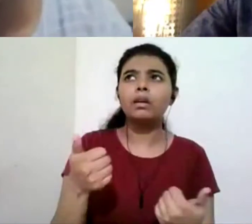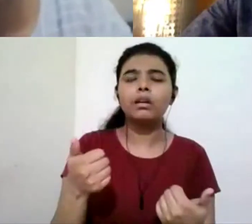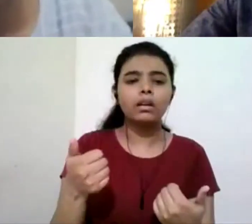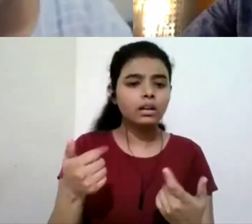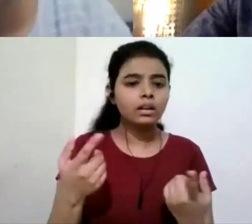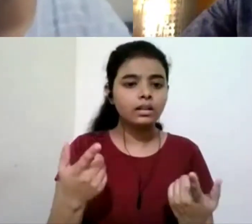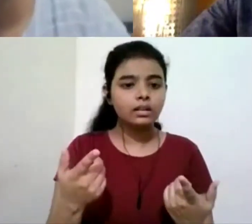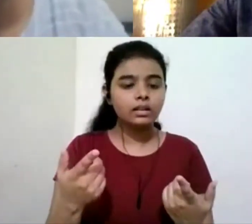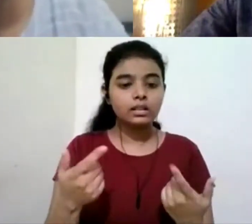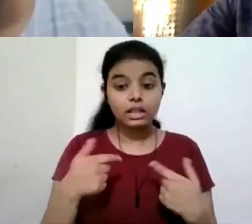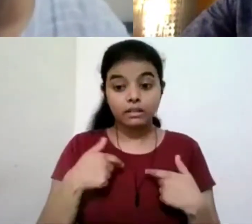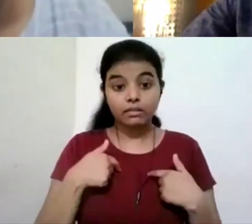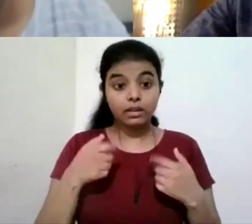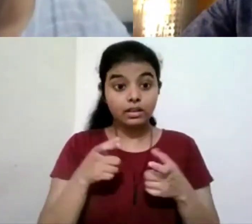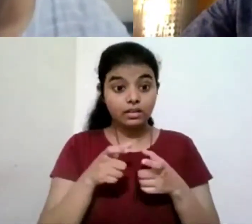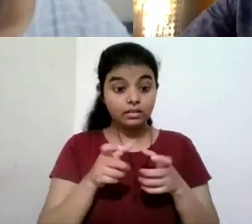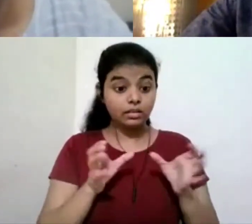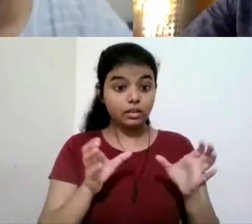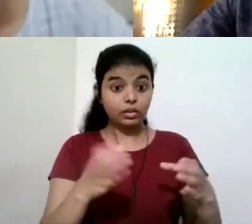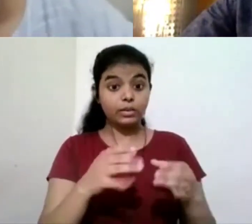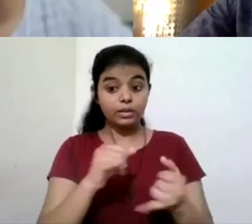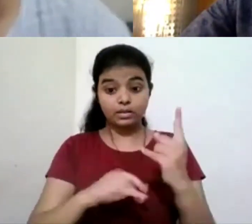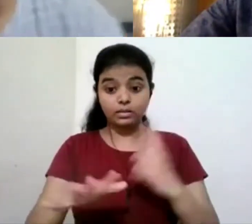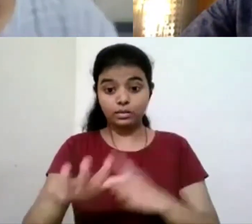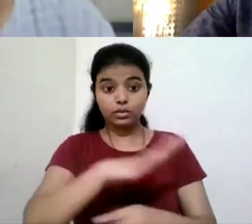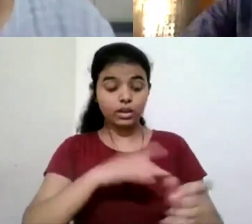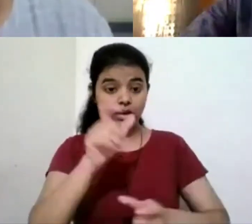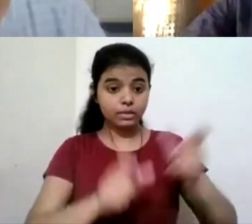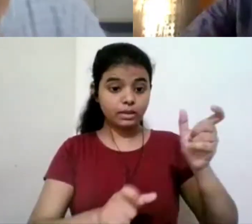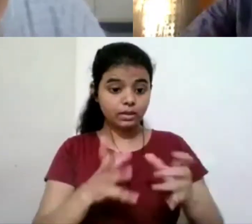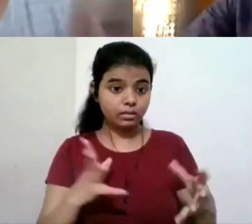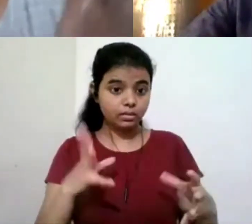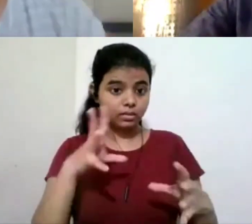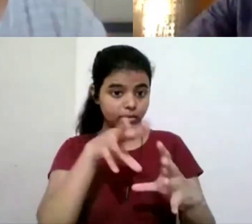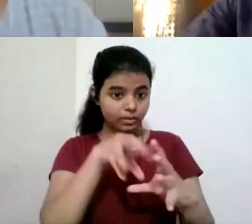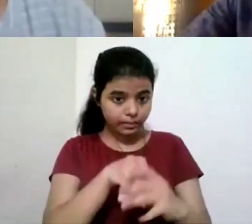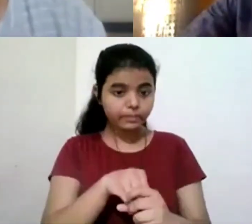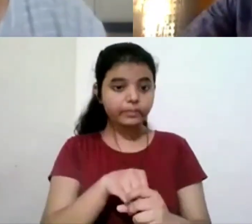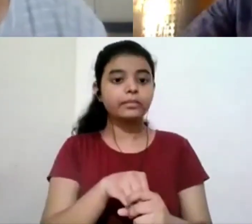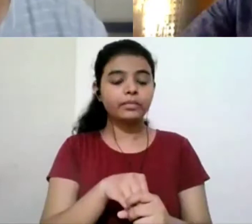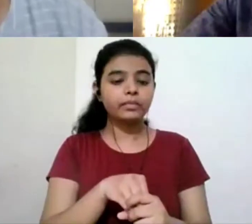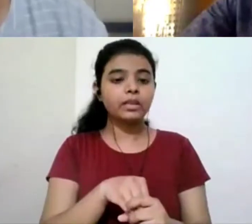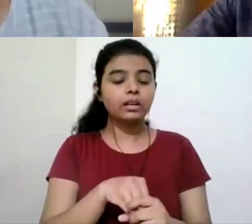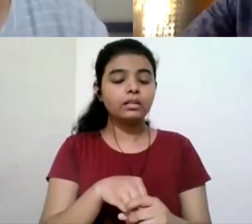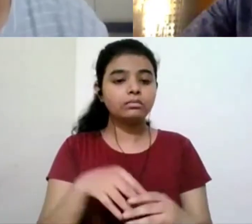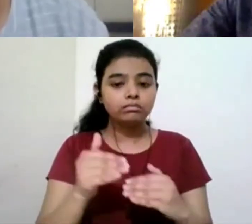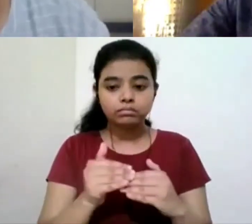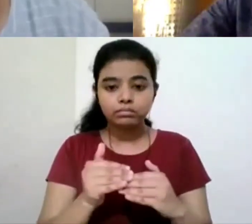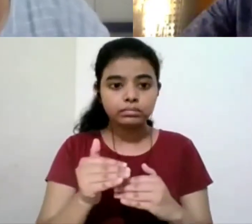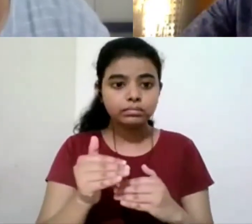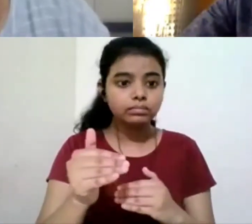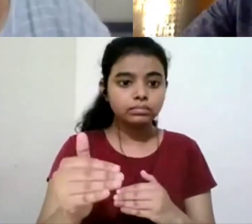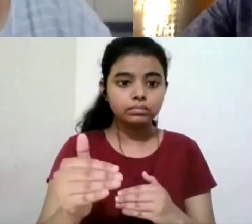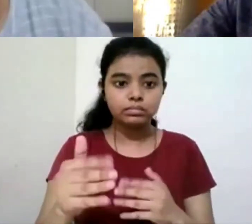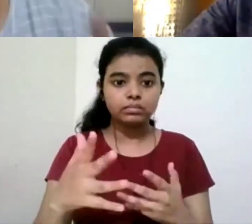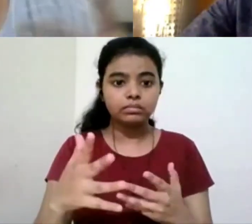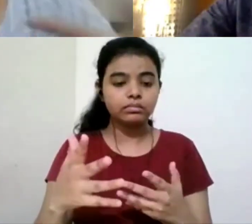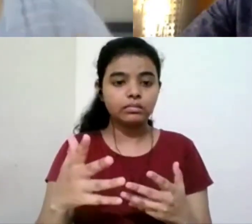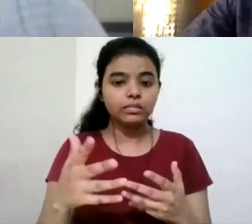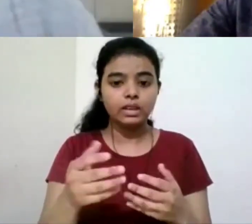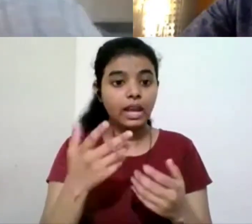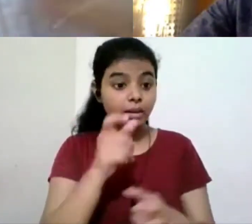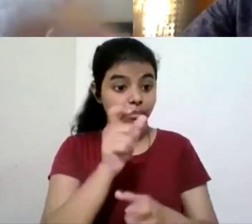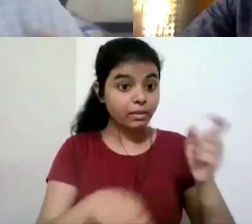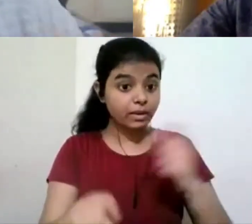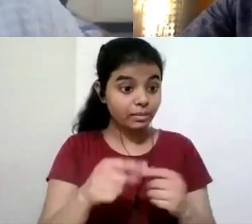to be in community with this entire set of people, and I further go and divide that up, it doesn't help anybody.